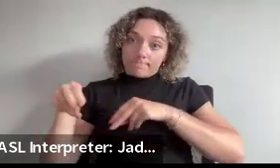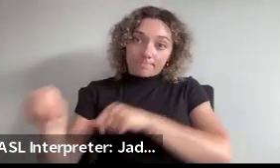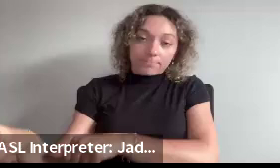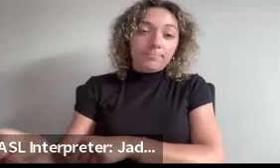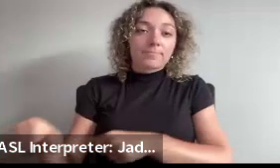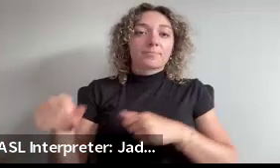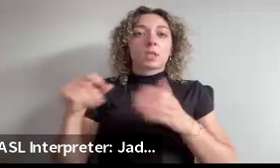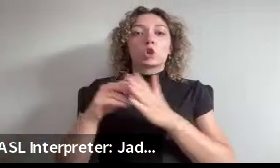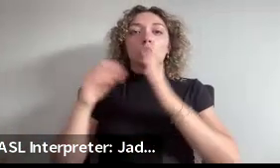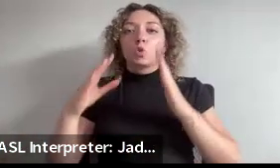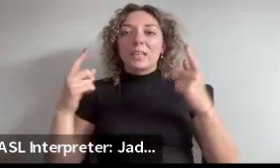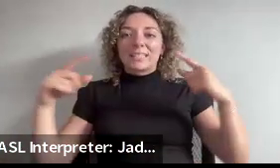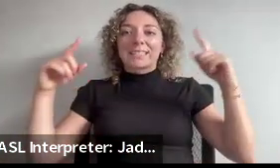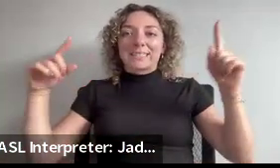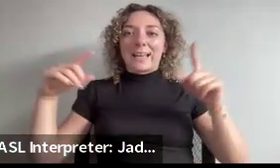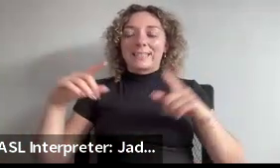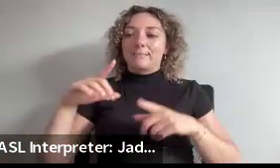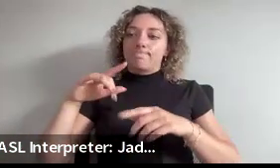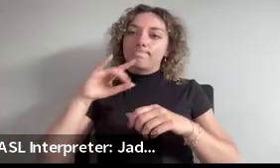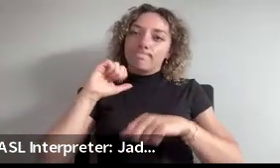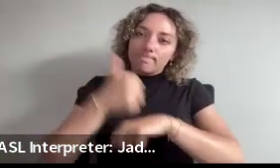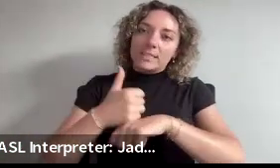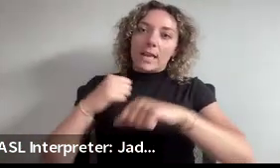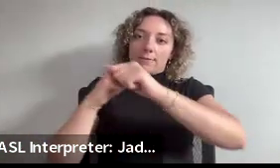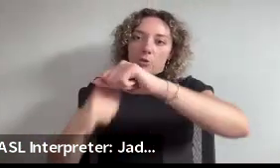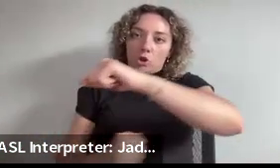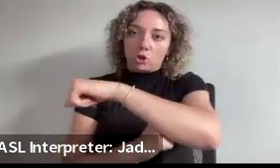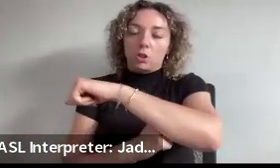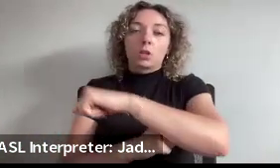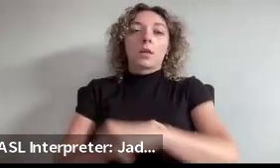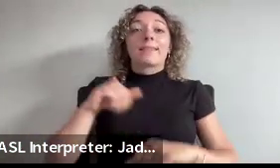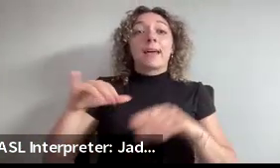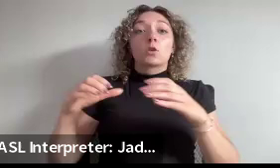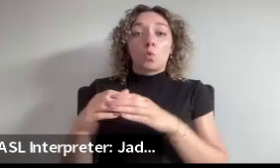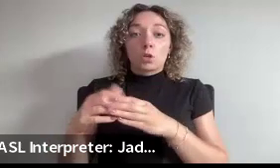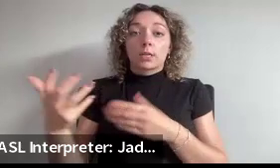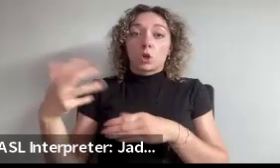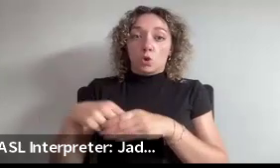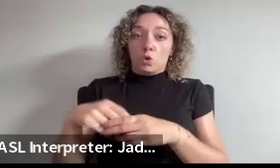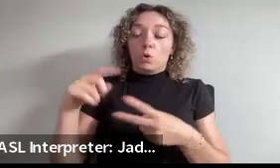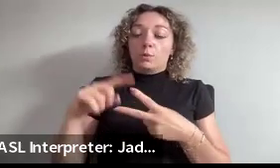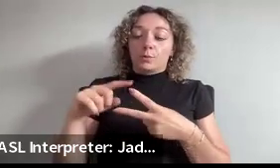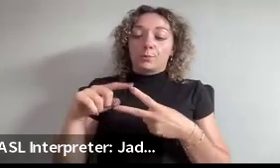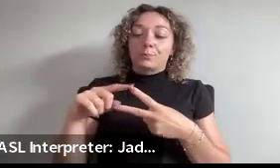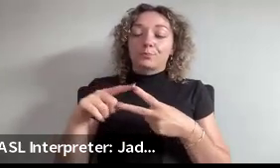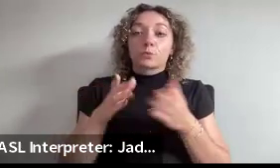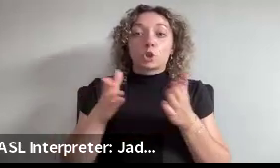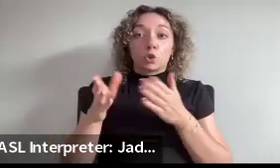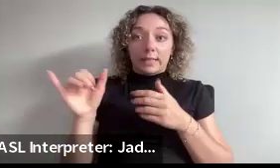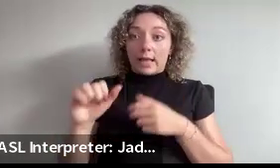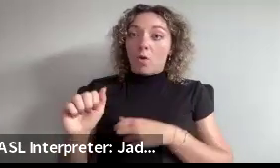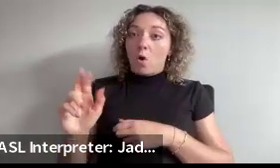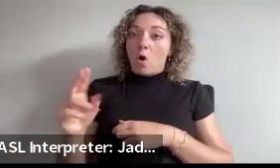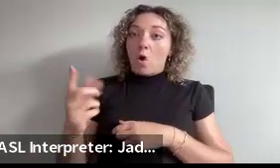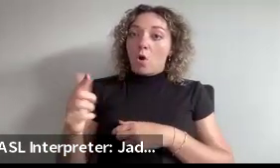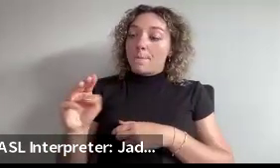is student success infrastructure. So this is a category that includes services like